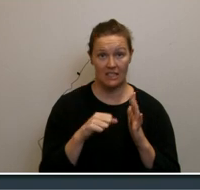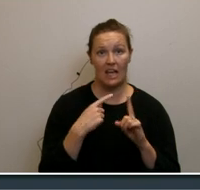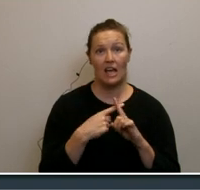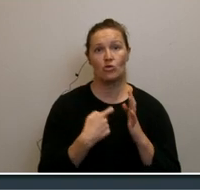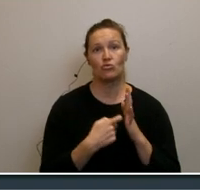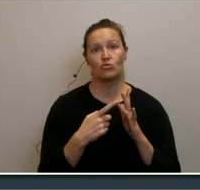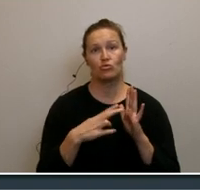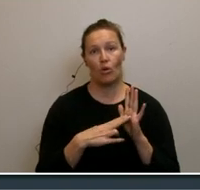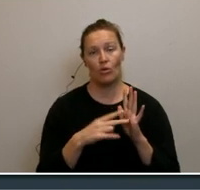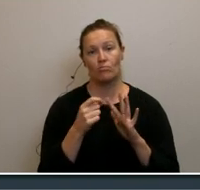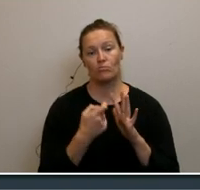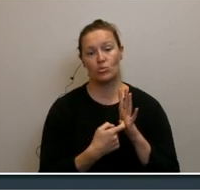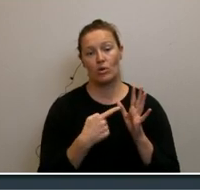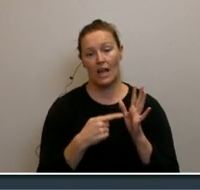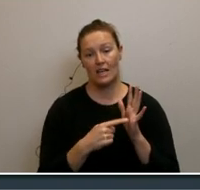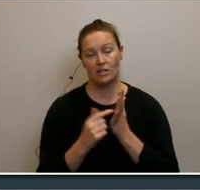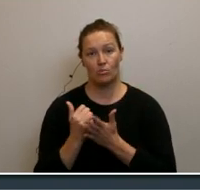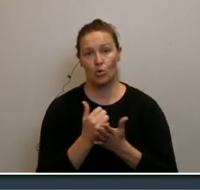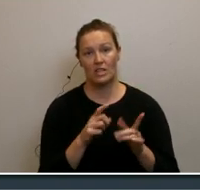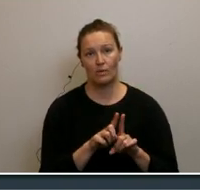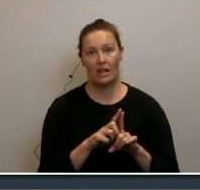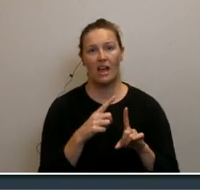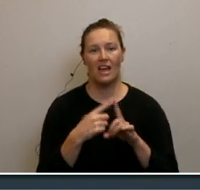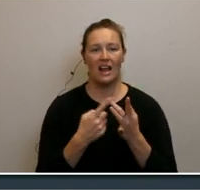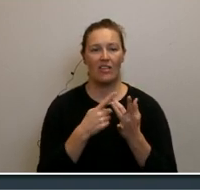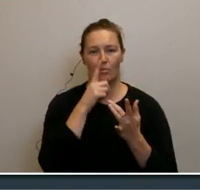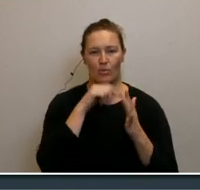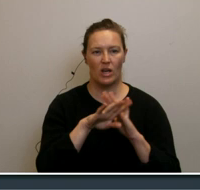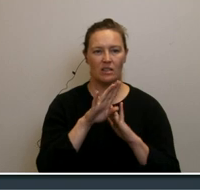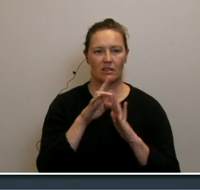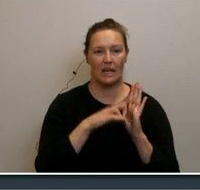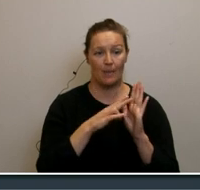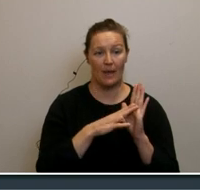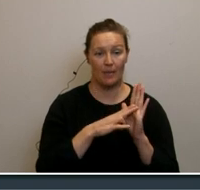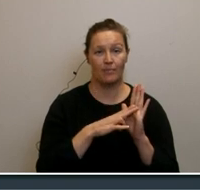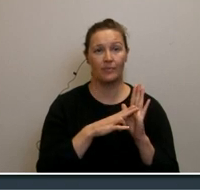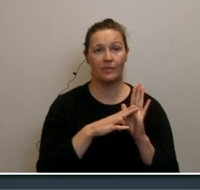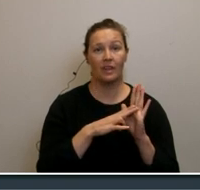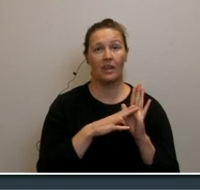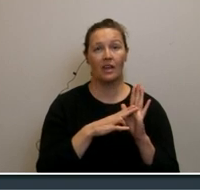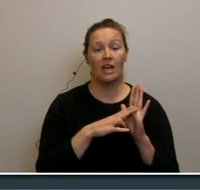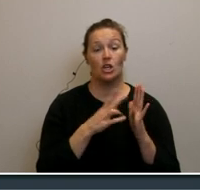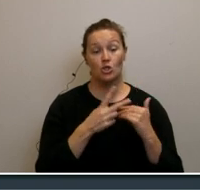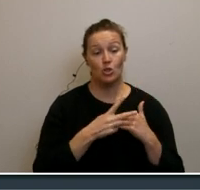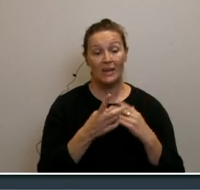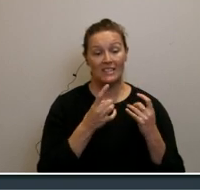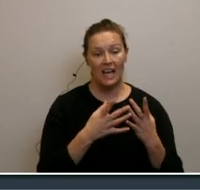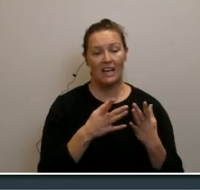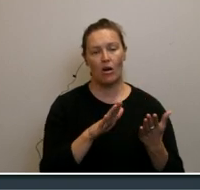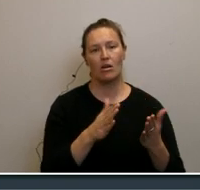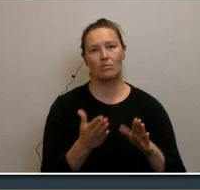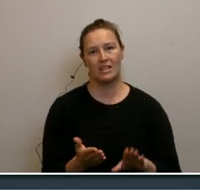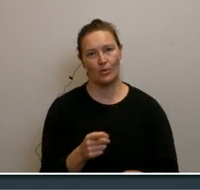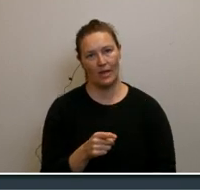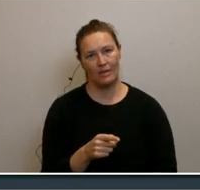and Ron Pratt and some of the cadets within Napier, it was after 2 weeks that he got started, he passed